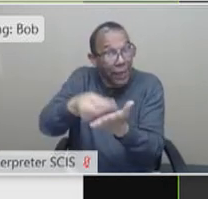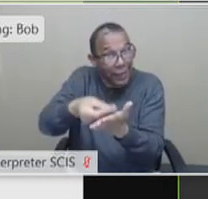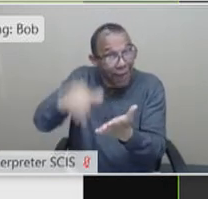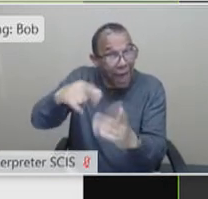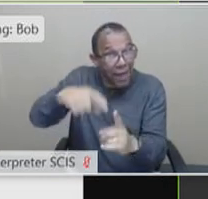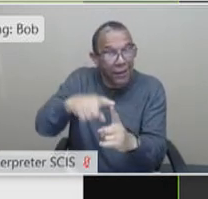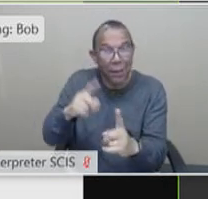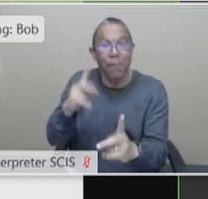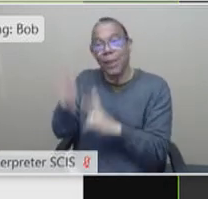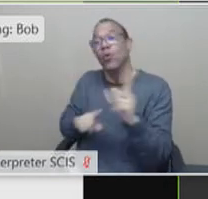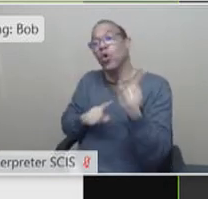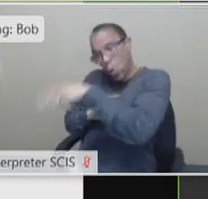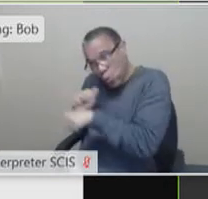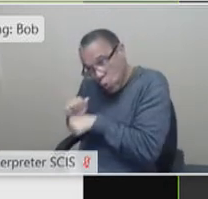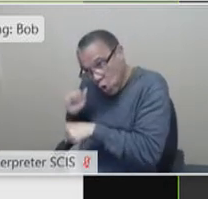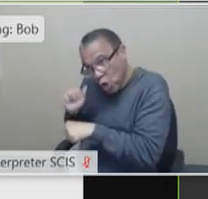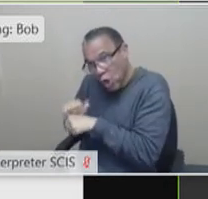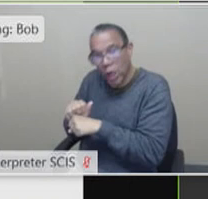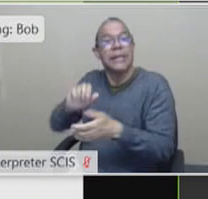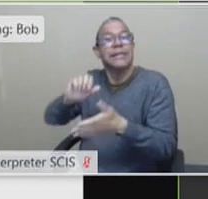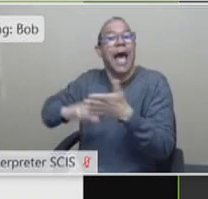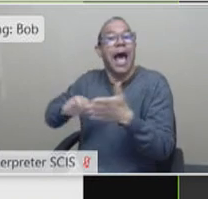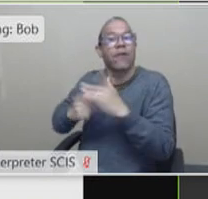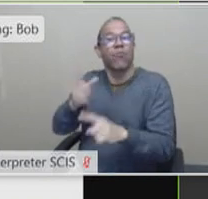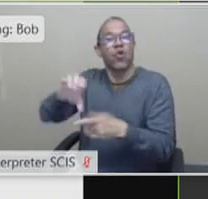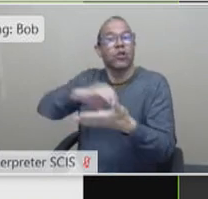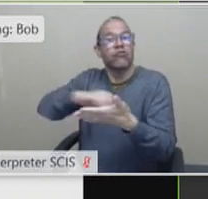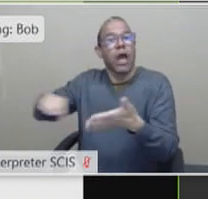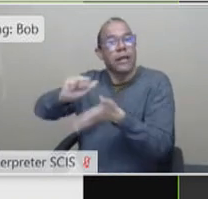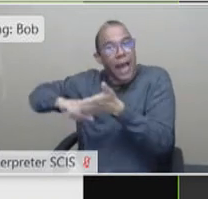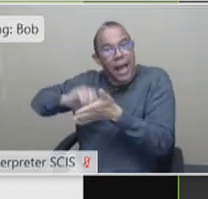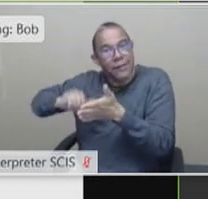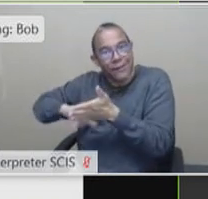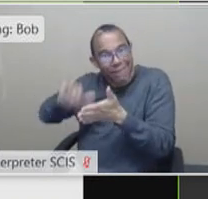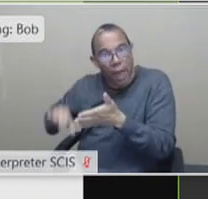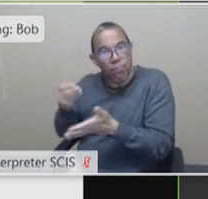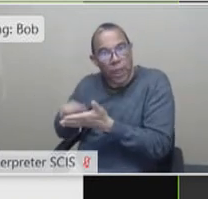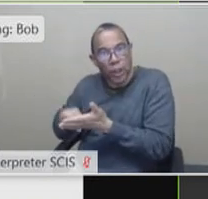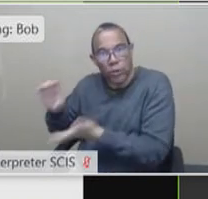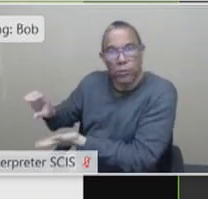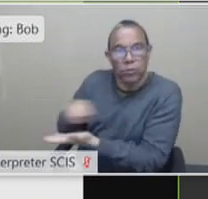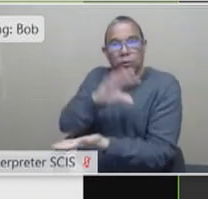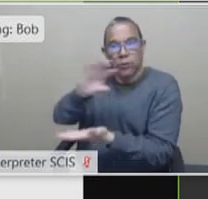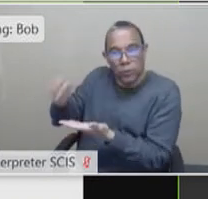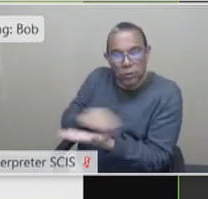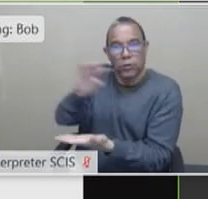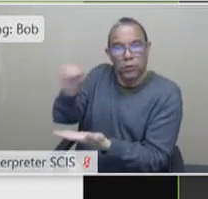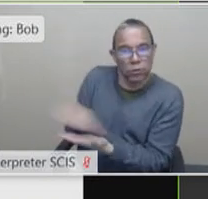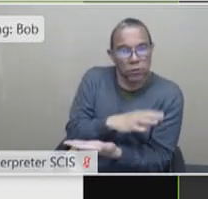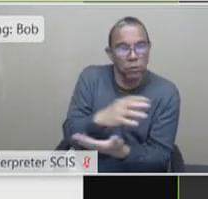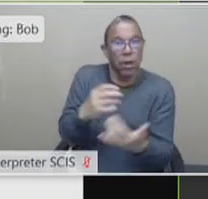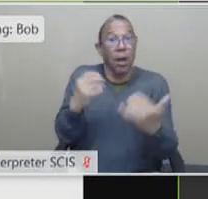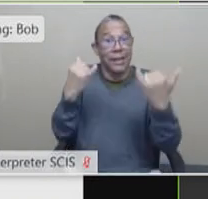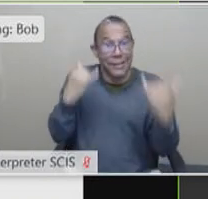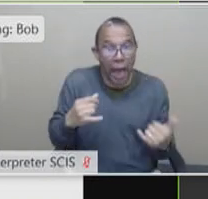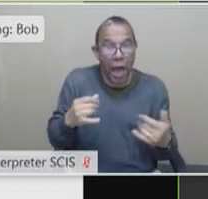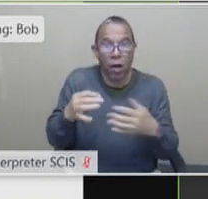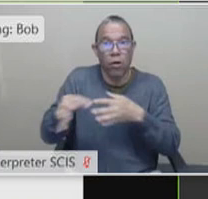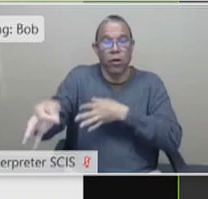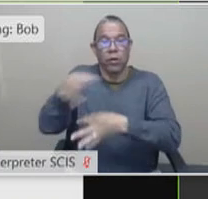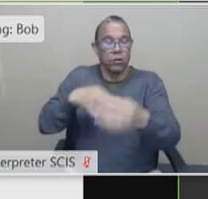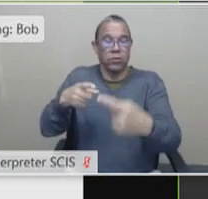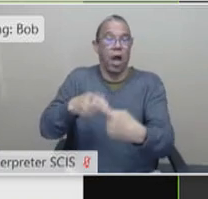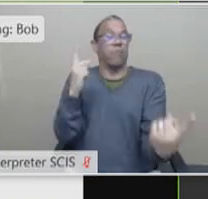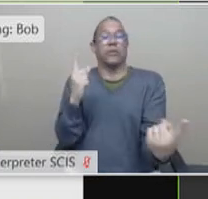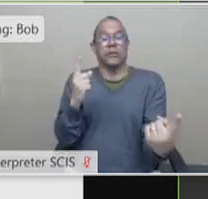we've seen recently, unfortunately, is we have record high numbers of applications for unemployment insurance. So we know that we'll be